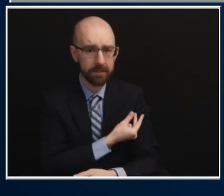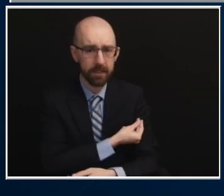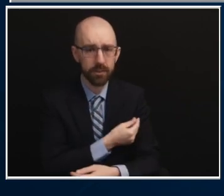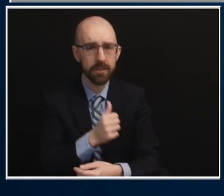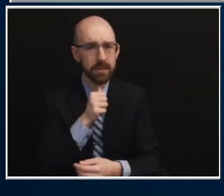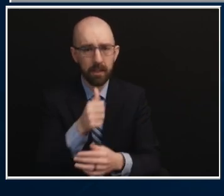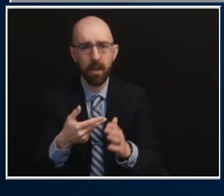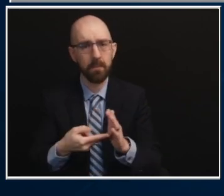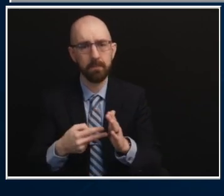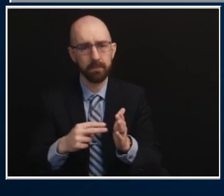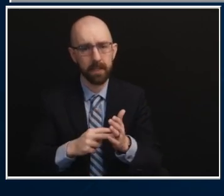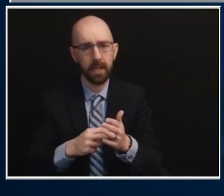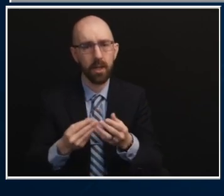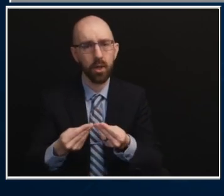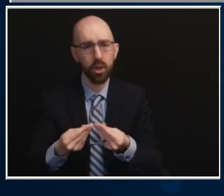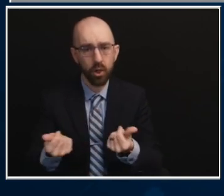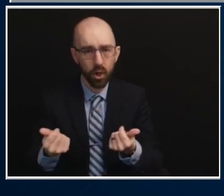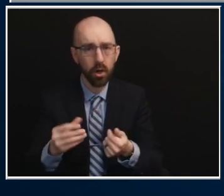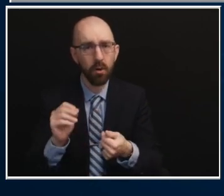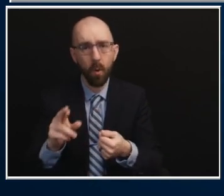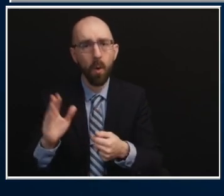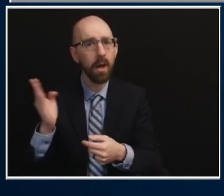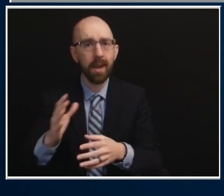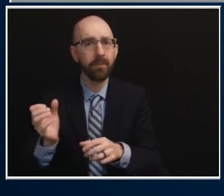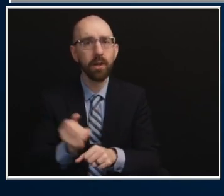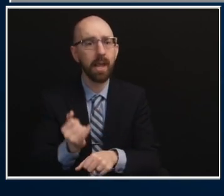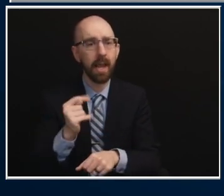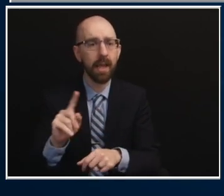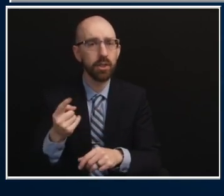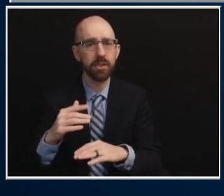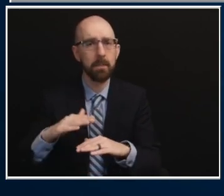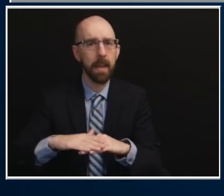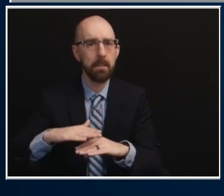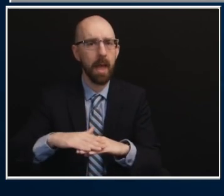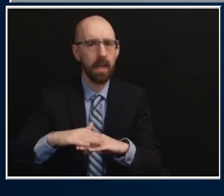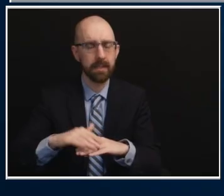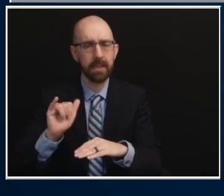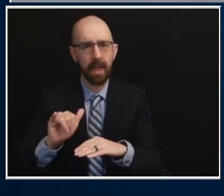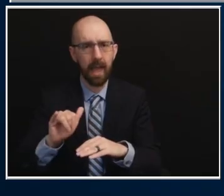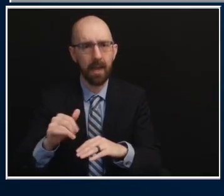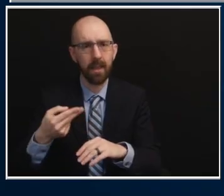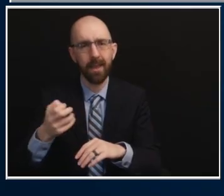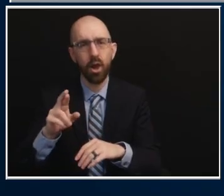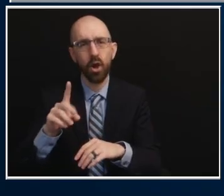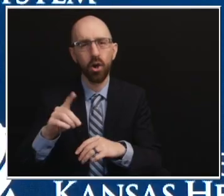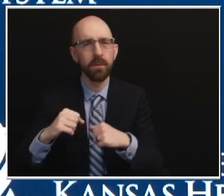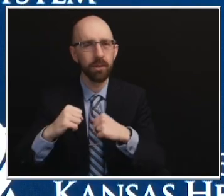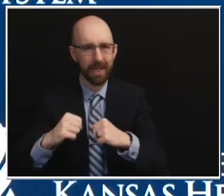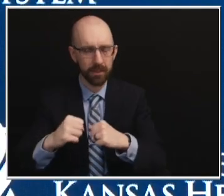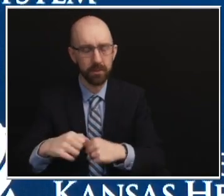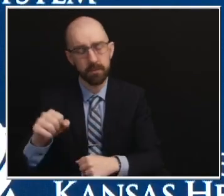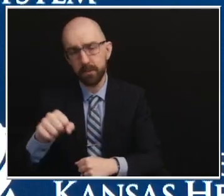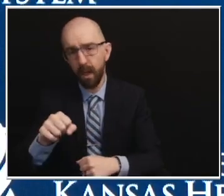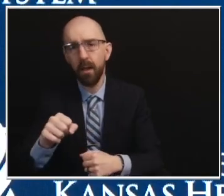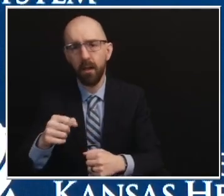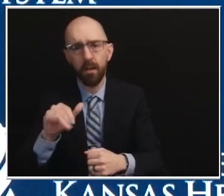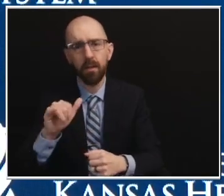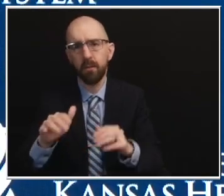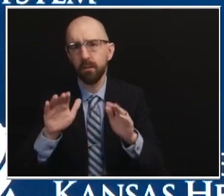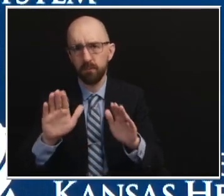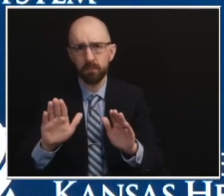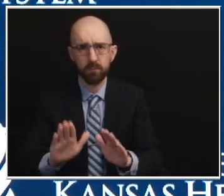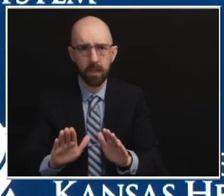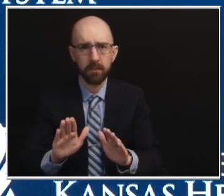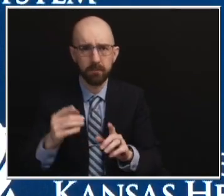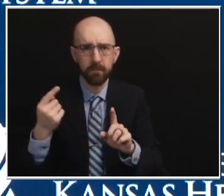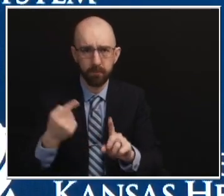mean cure or never getting it. It just minimizes that and gives herd protection, right? Absolutely, and I think that's a great point.